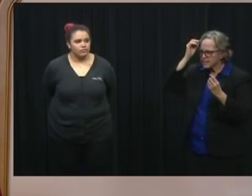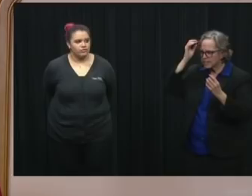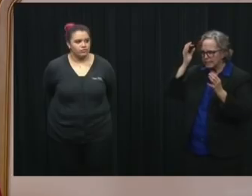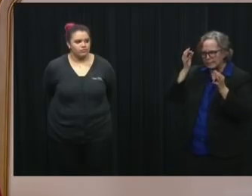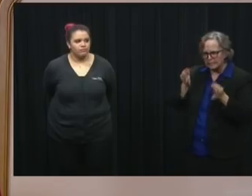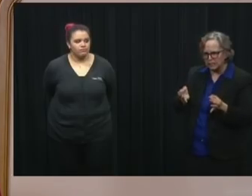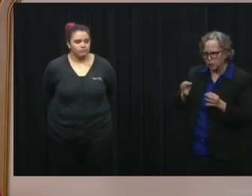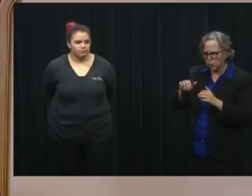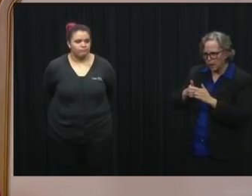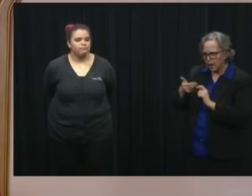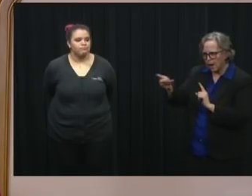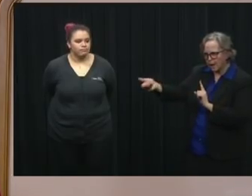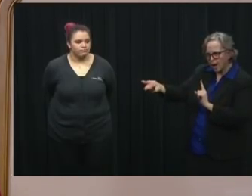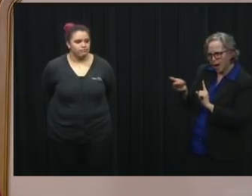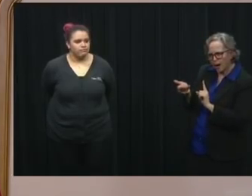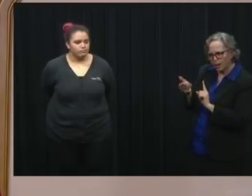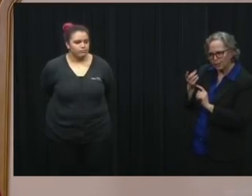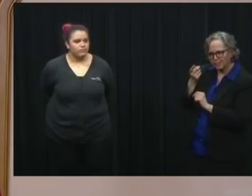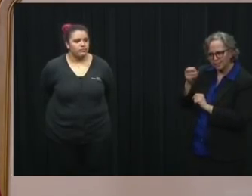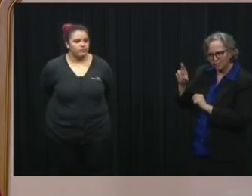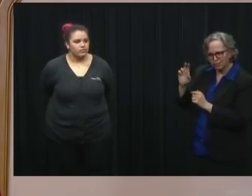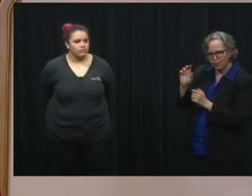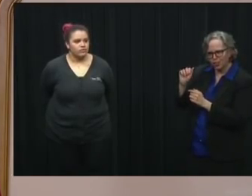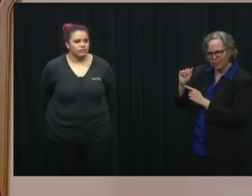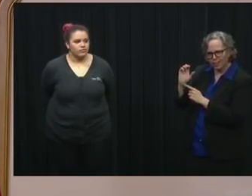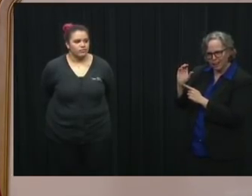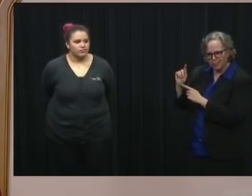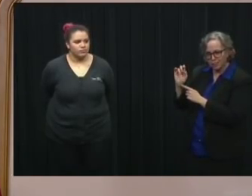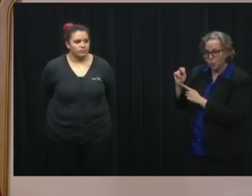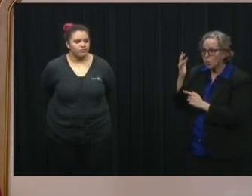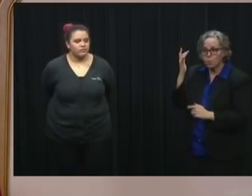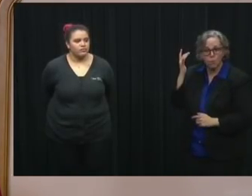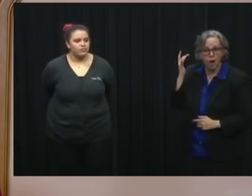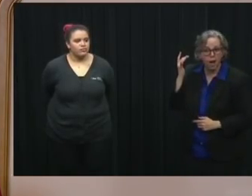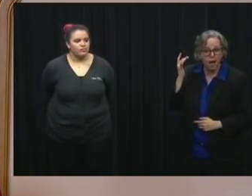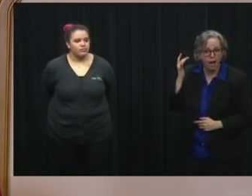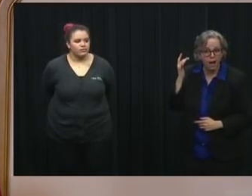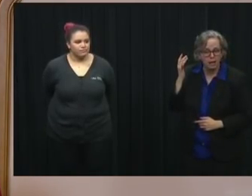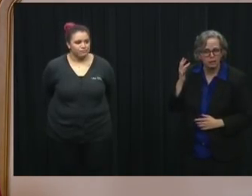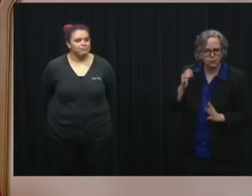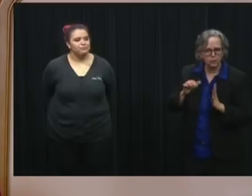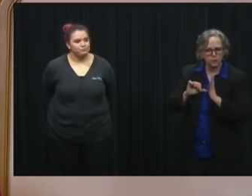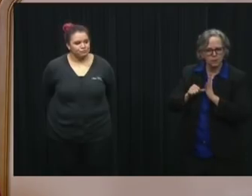begin to emphasize public health more. At the same time,